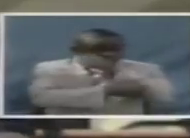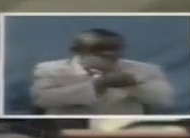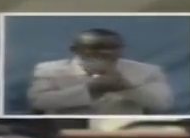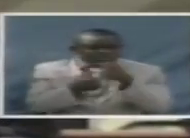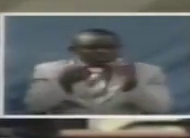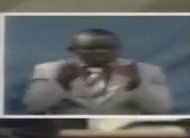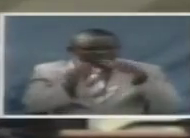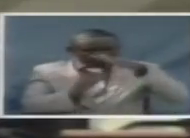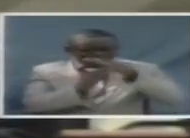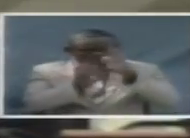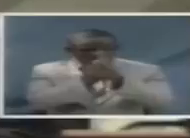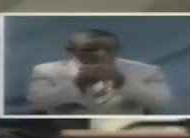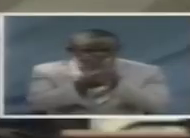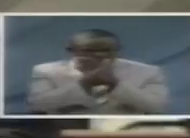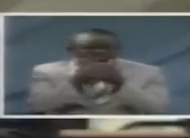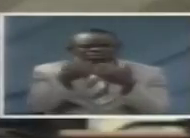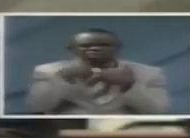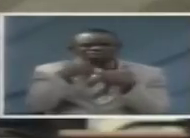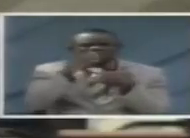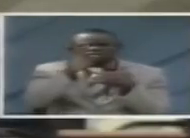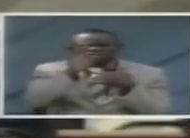2017 was US dollars